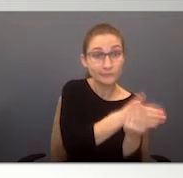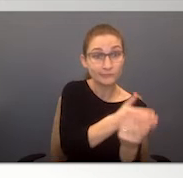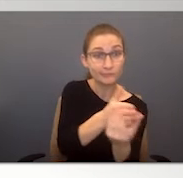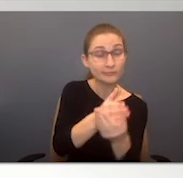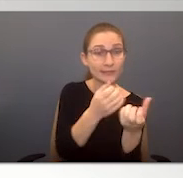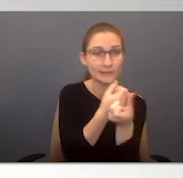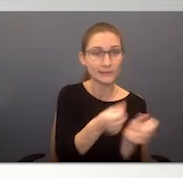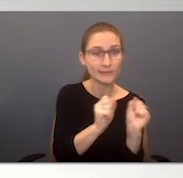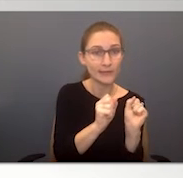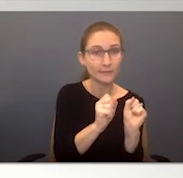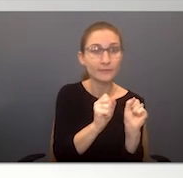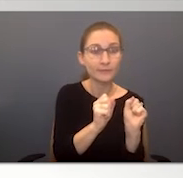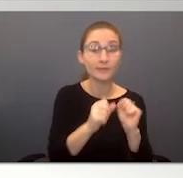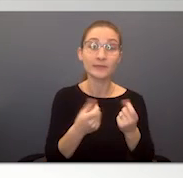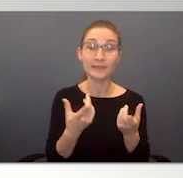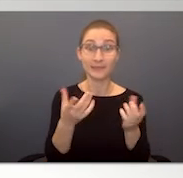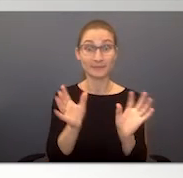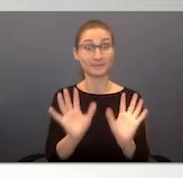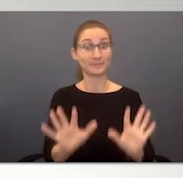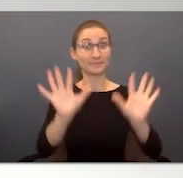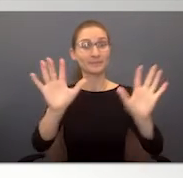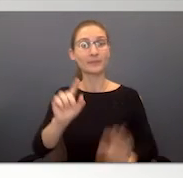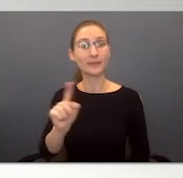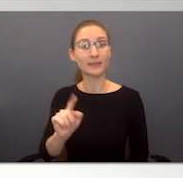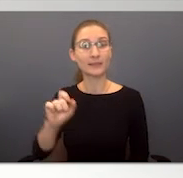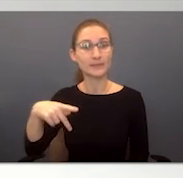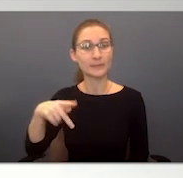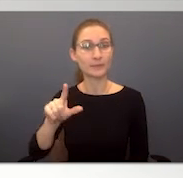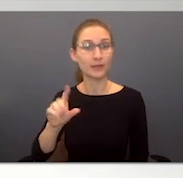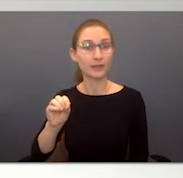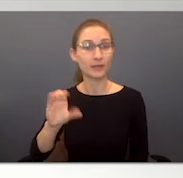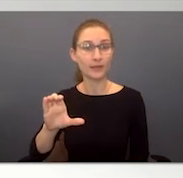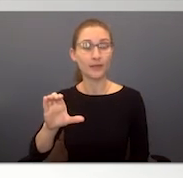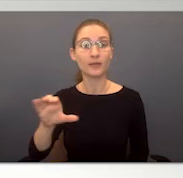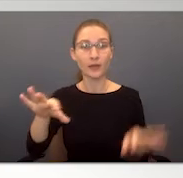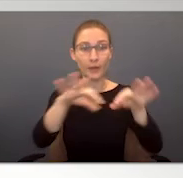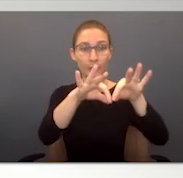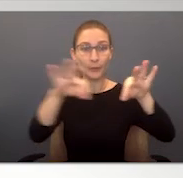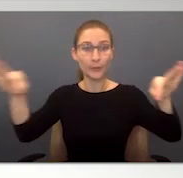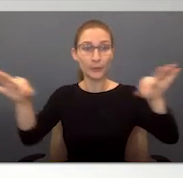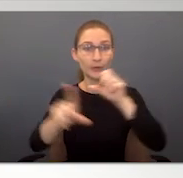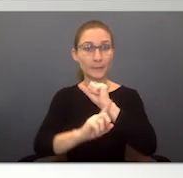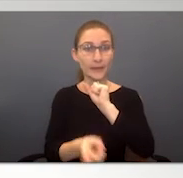have it in that Ziploc bag, it's so much easier to keep it safe. Ask